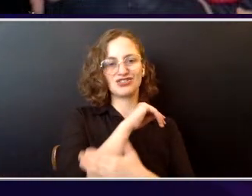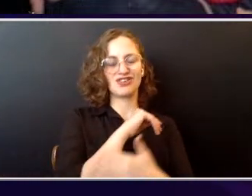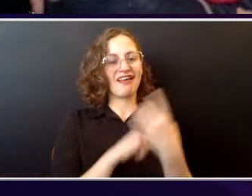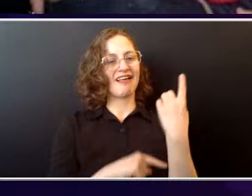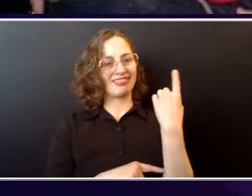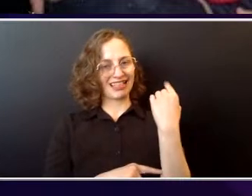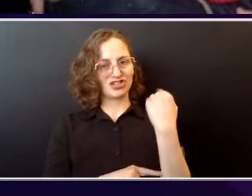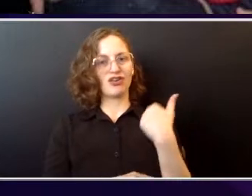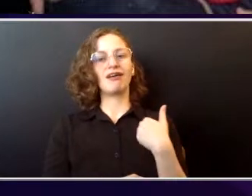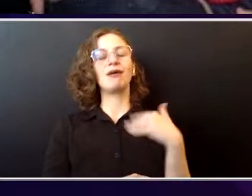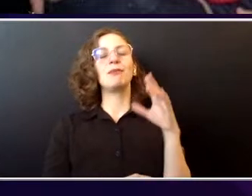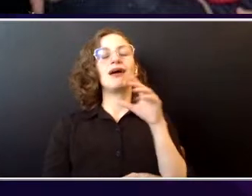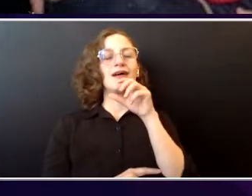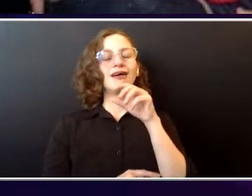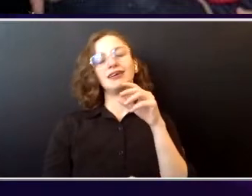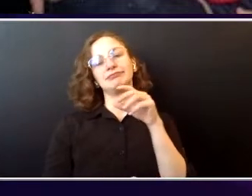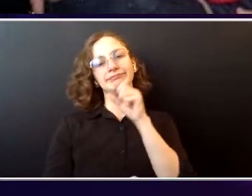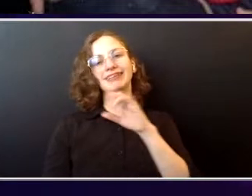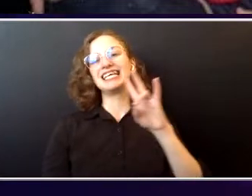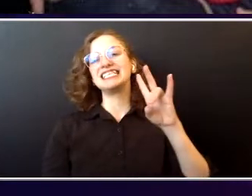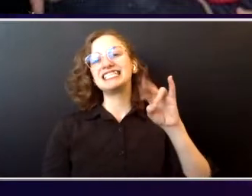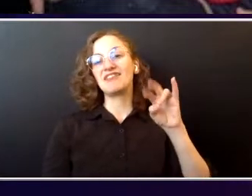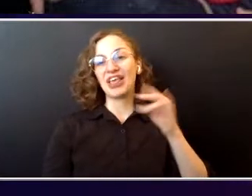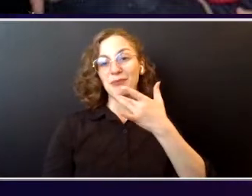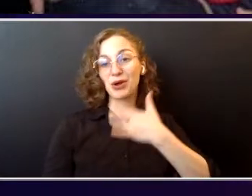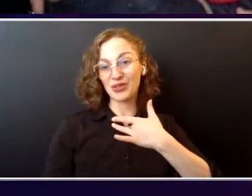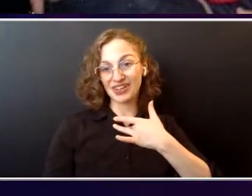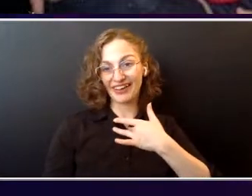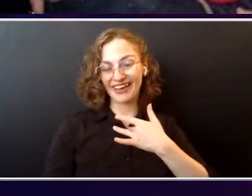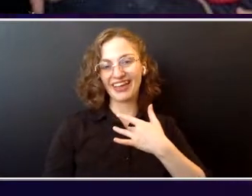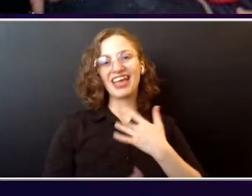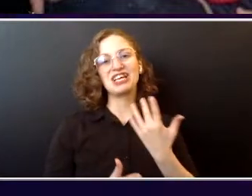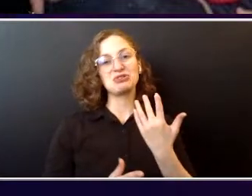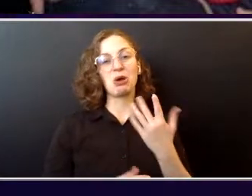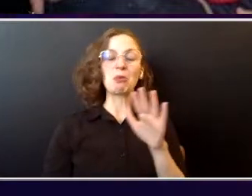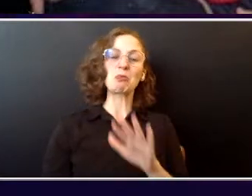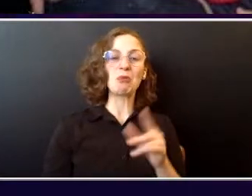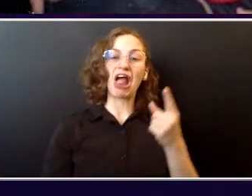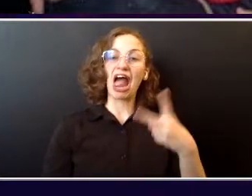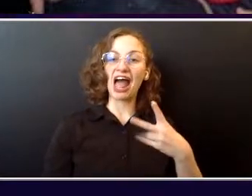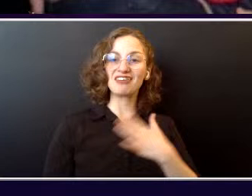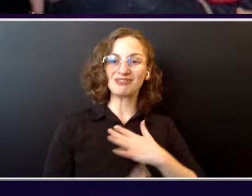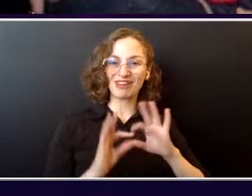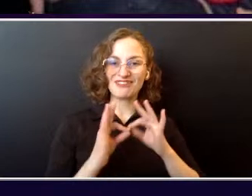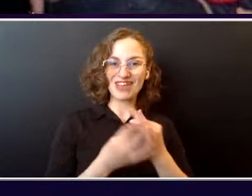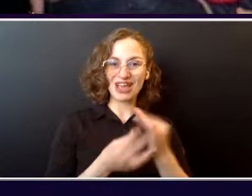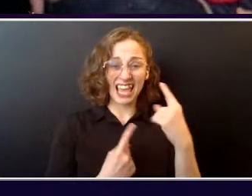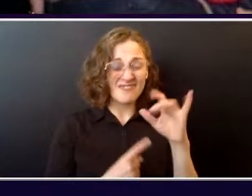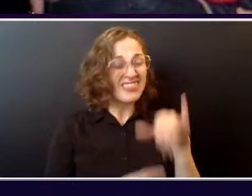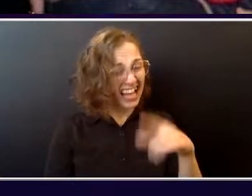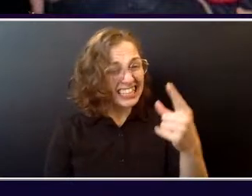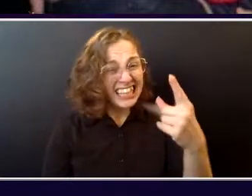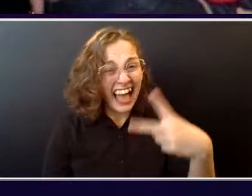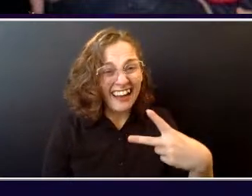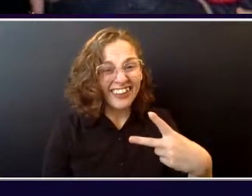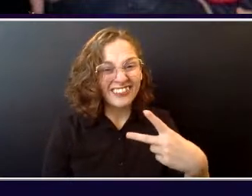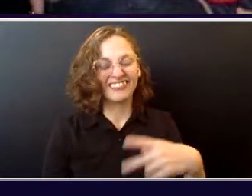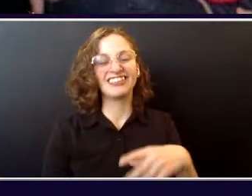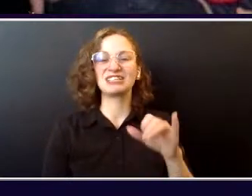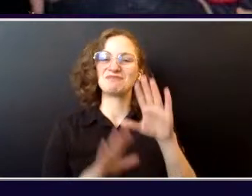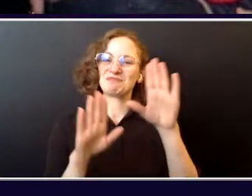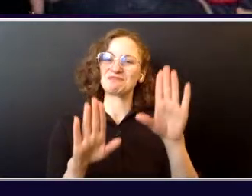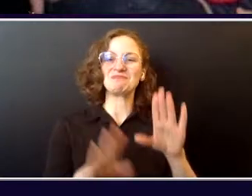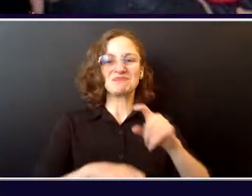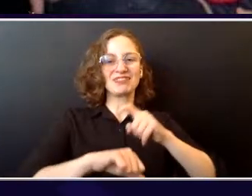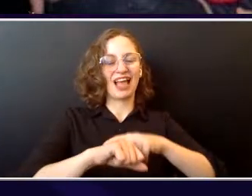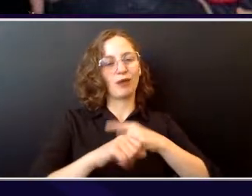and actually about half of my family showed up. That's only half. Wow. But it was a great time. They loved it. Kansas City.